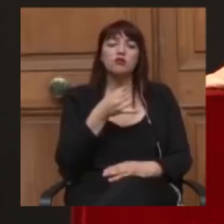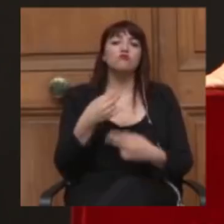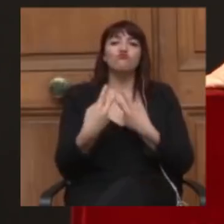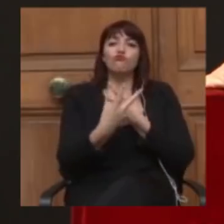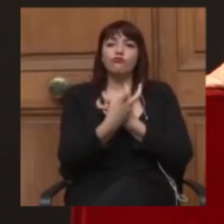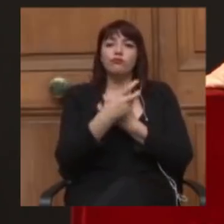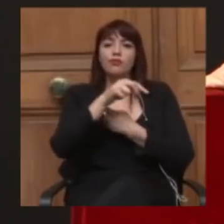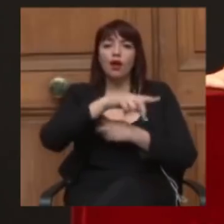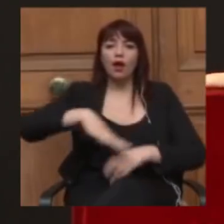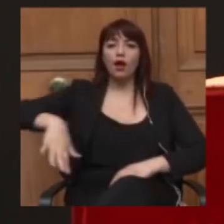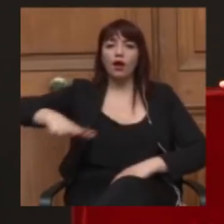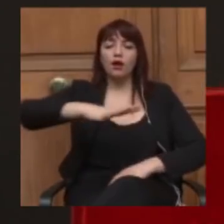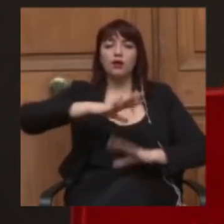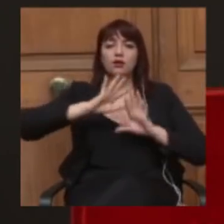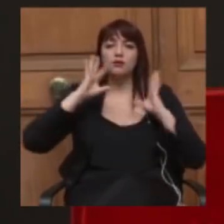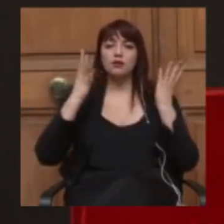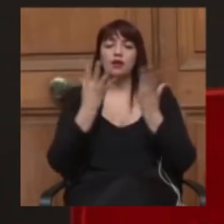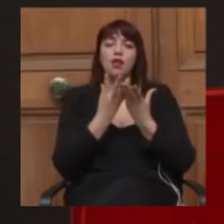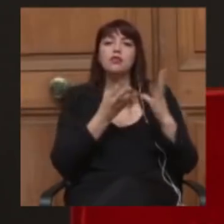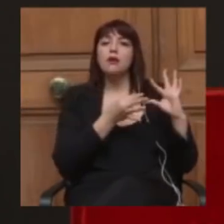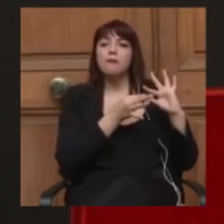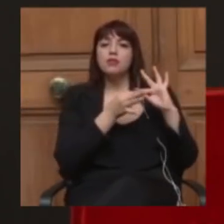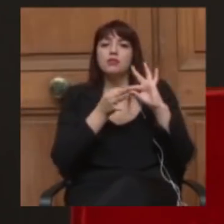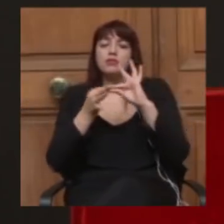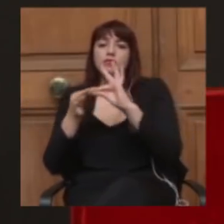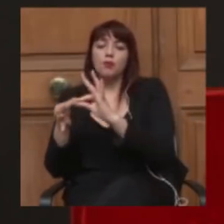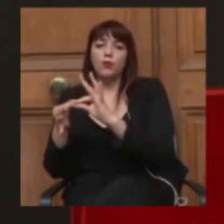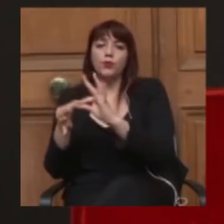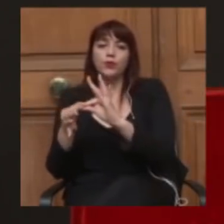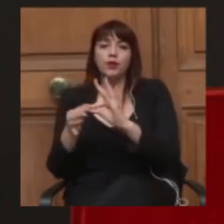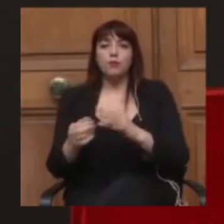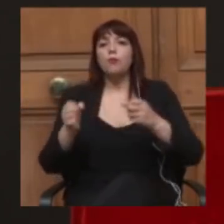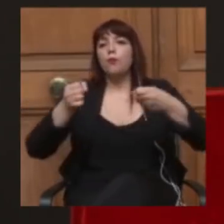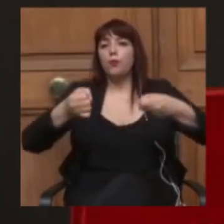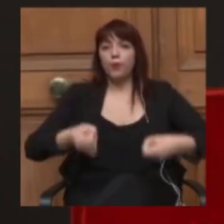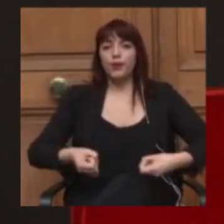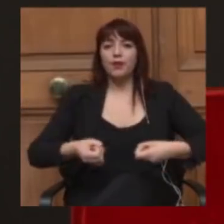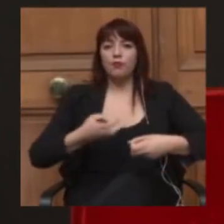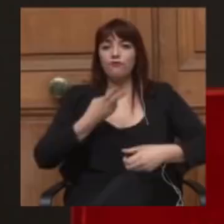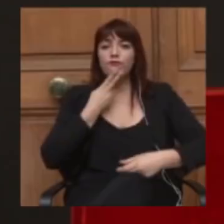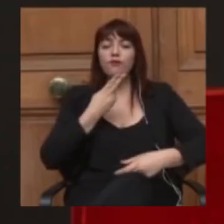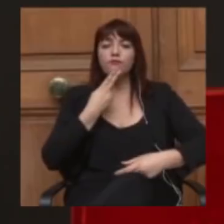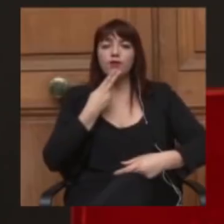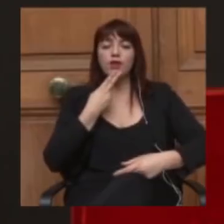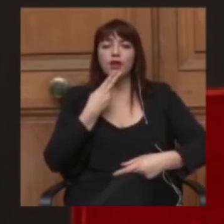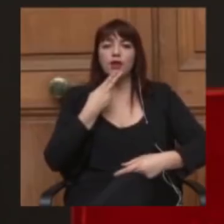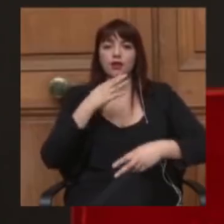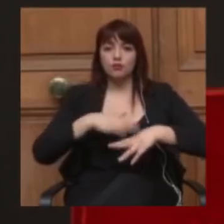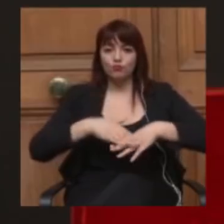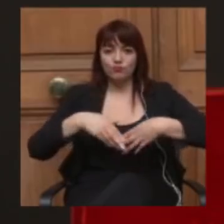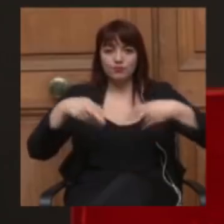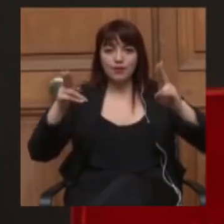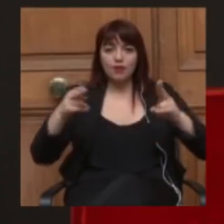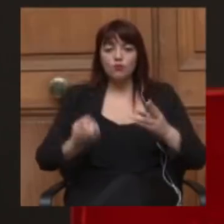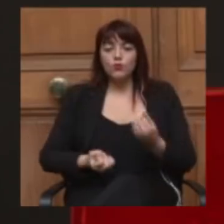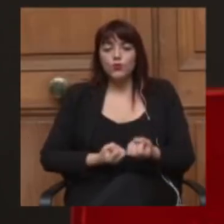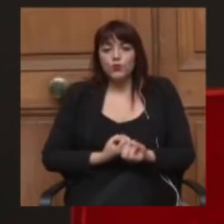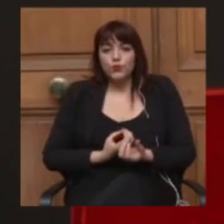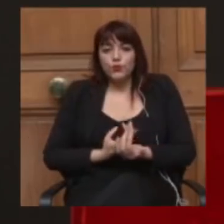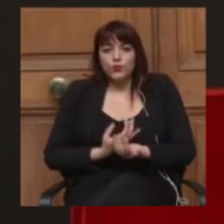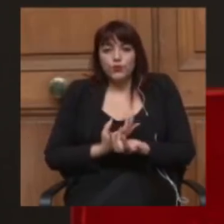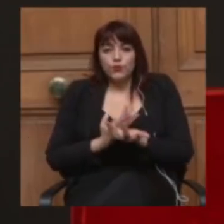social infrastructure in which it is possible to live and to thrive. As much as we